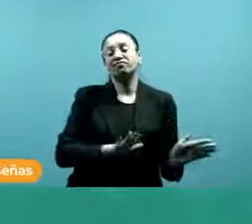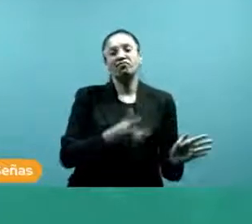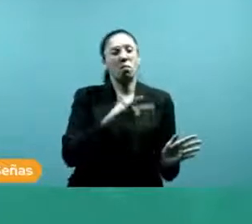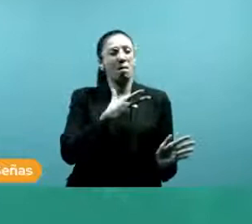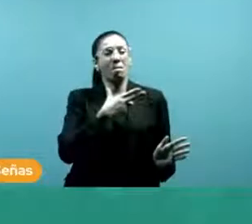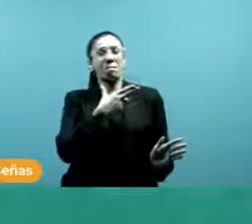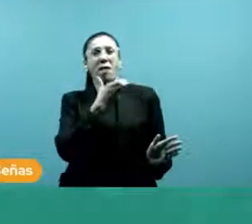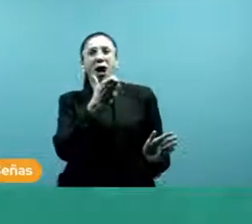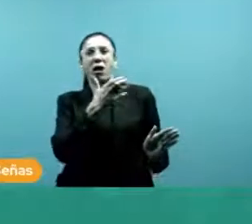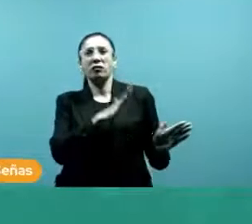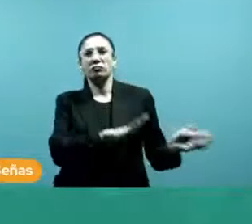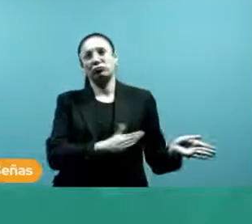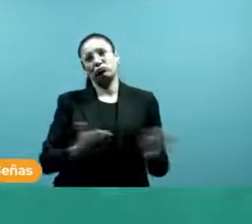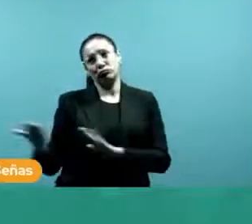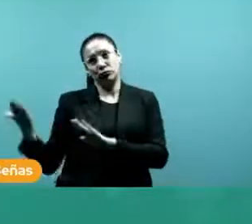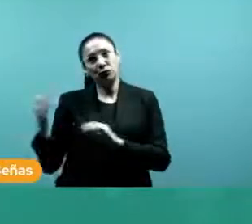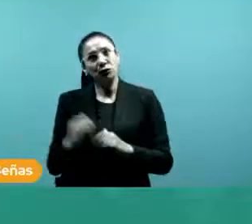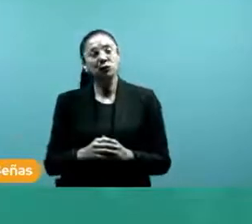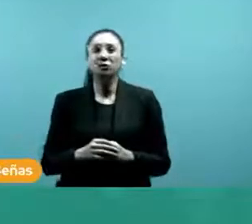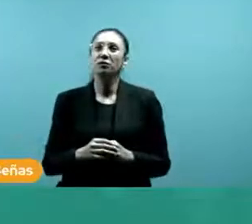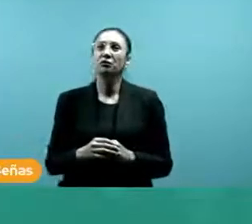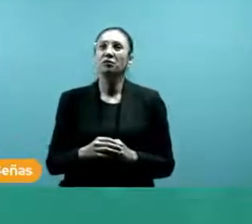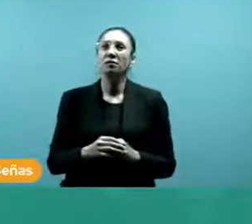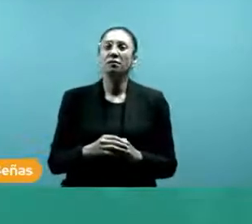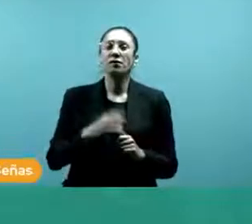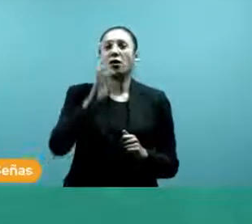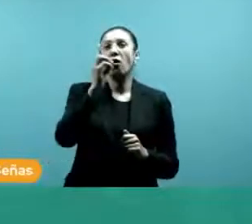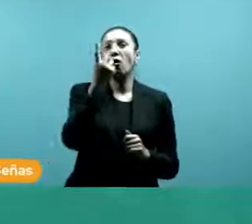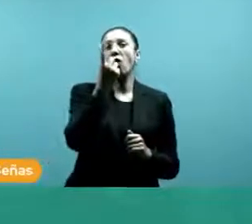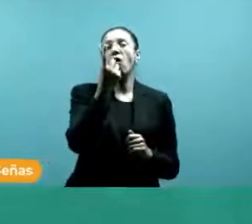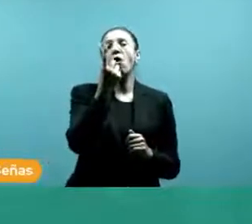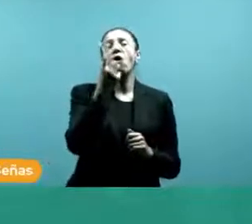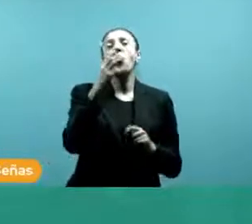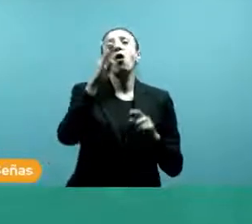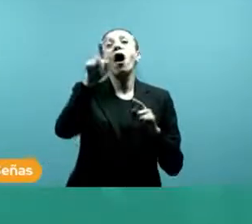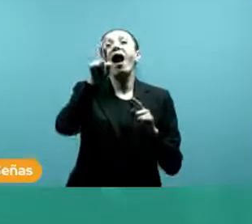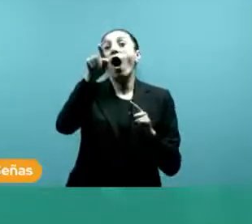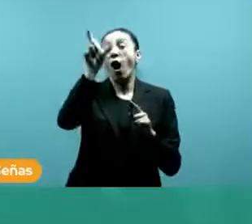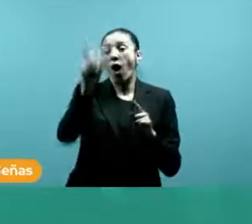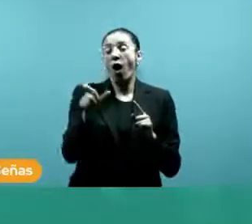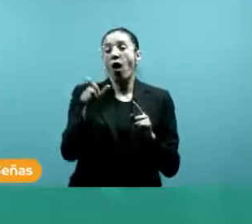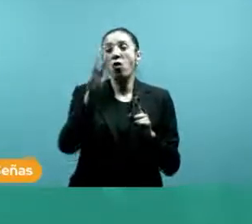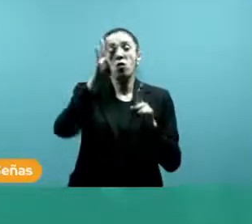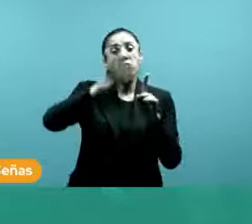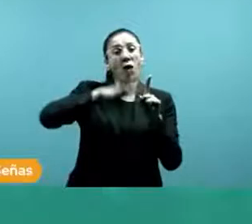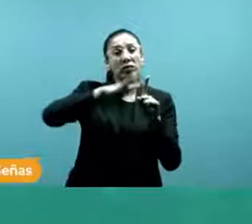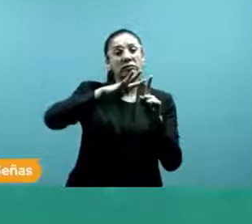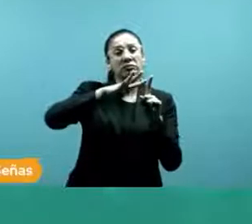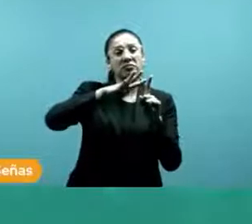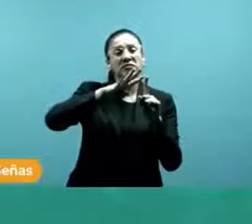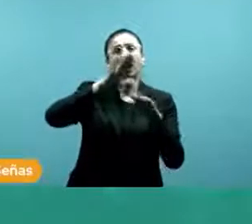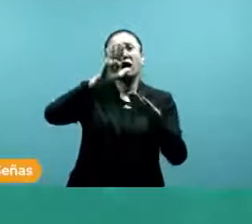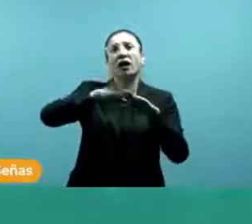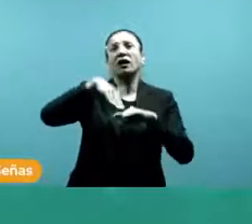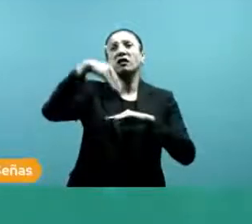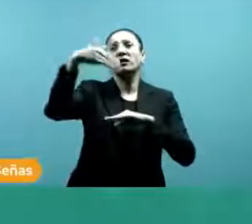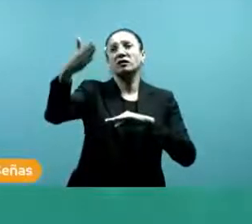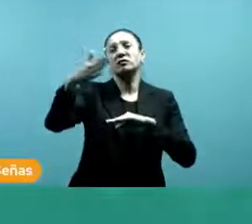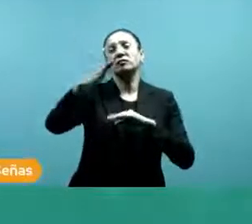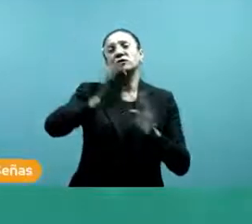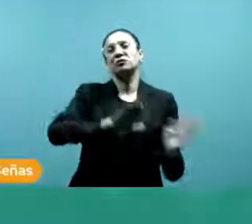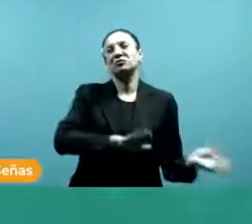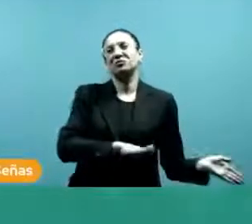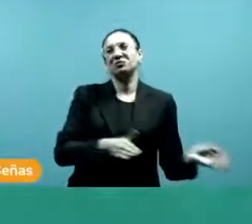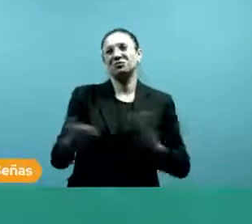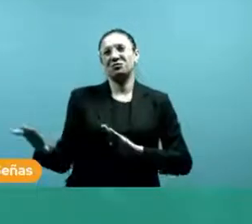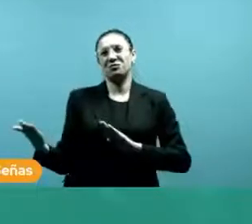he died in the camp. Y él solo sobrevivió 4 meses más, y después falleció en el campo de